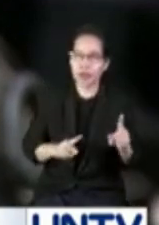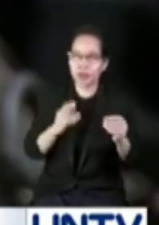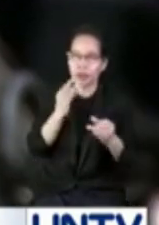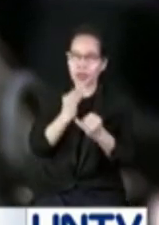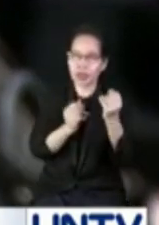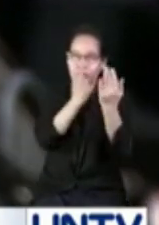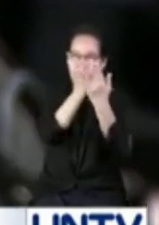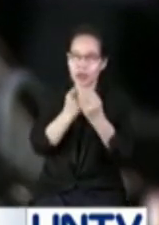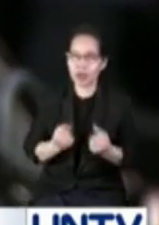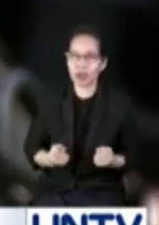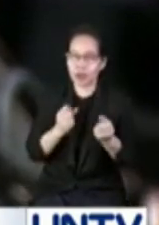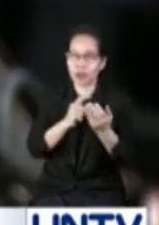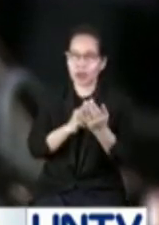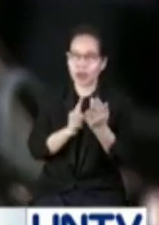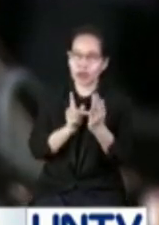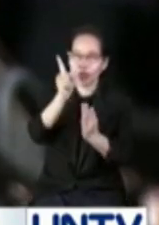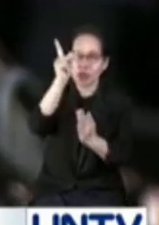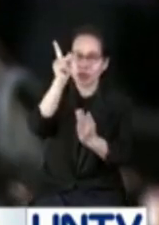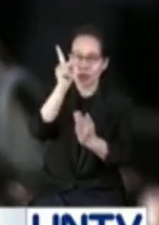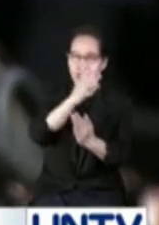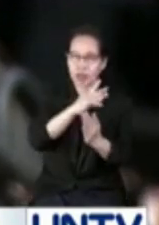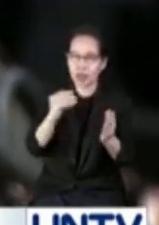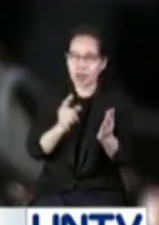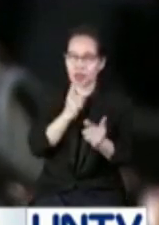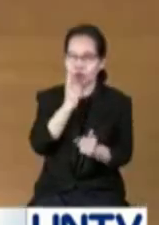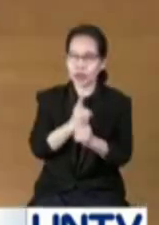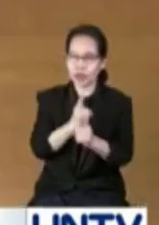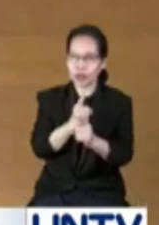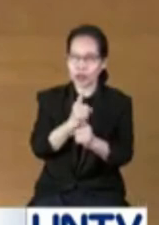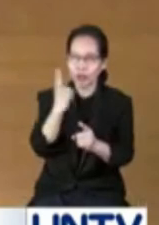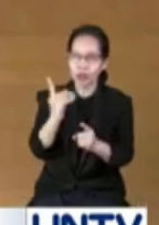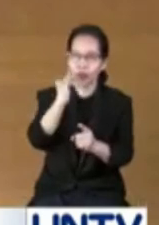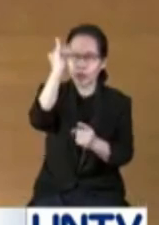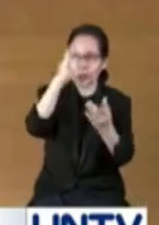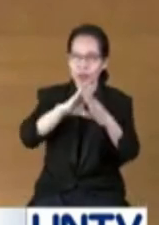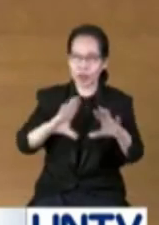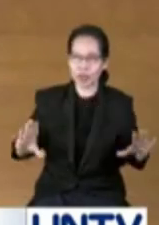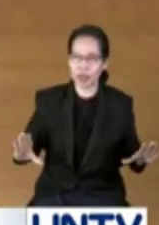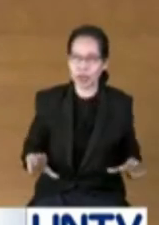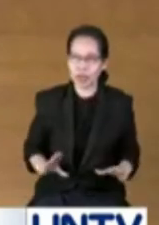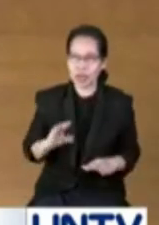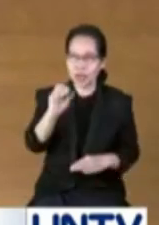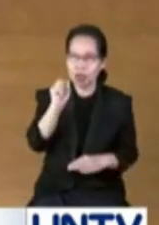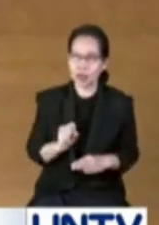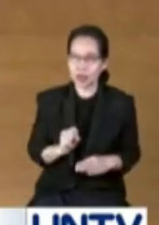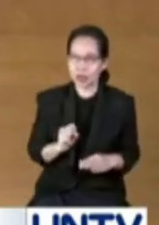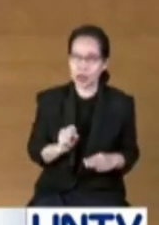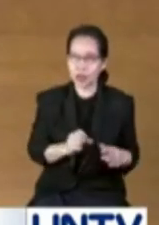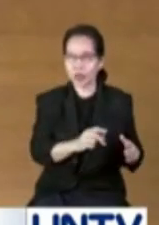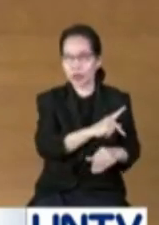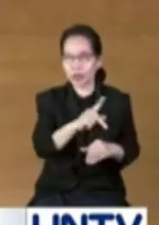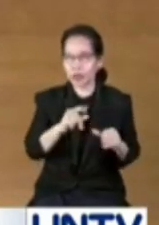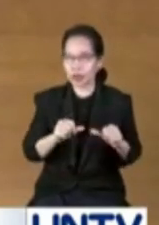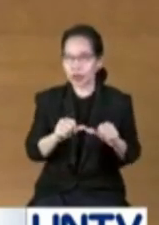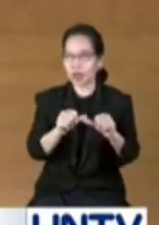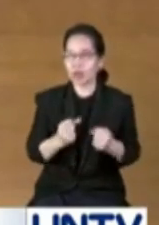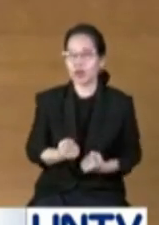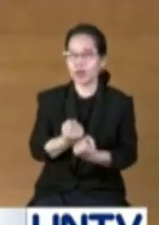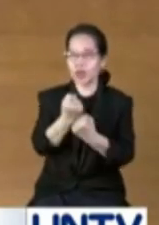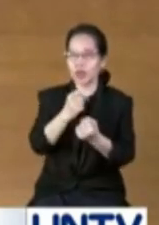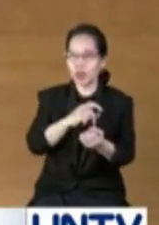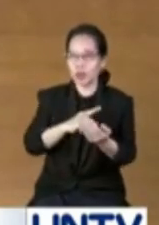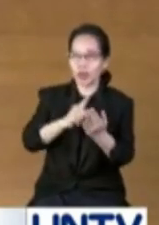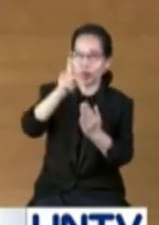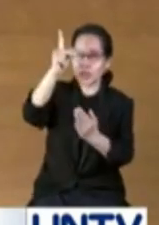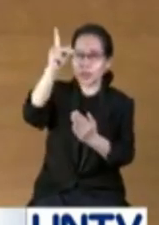progress anchored on a true and lasting peace in southern Philippines. We will continue to support the progress of the BARM